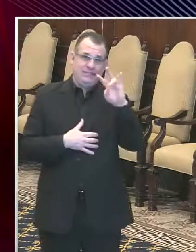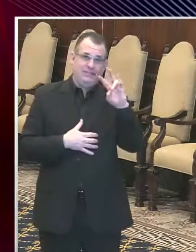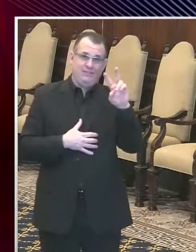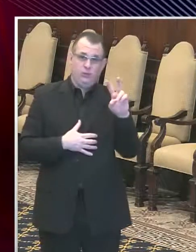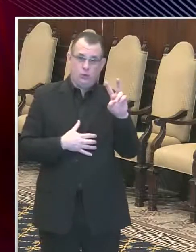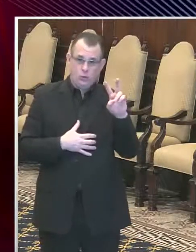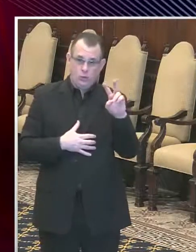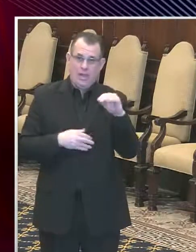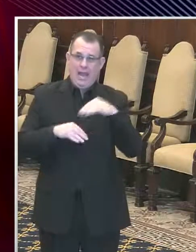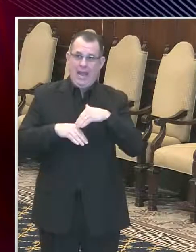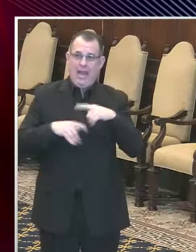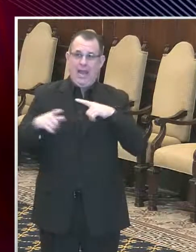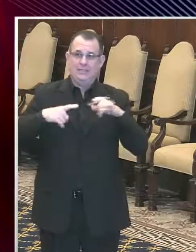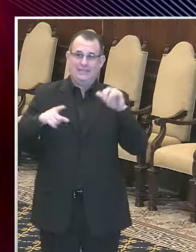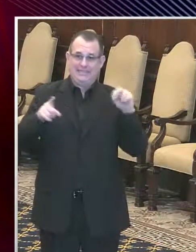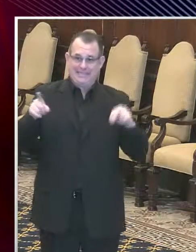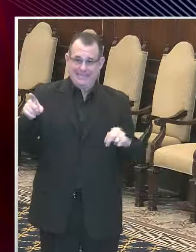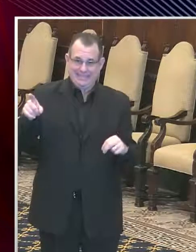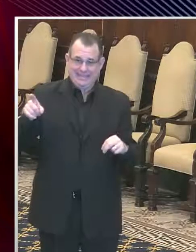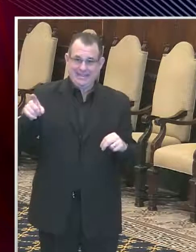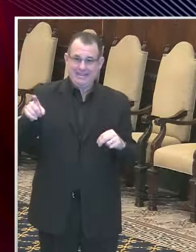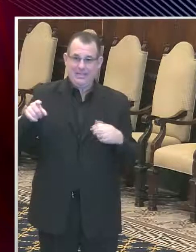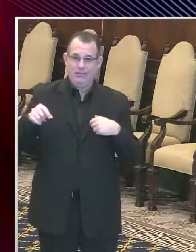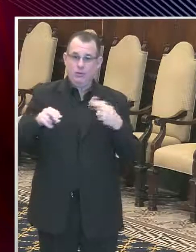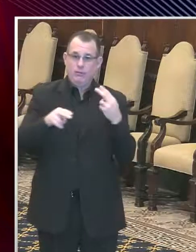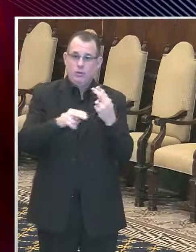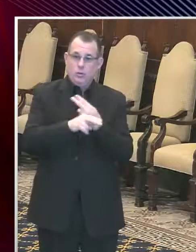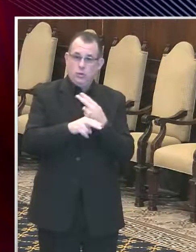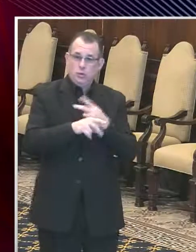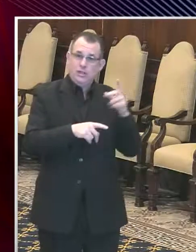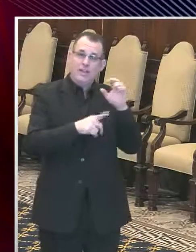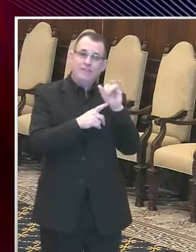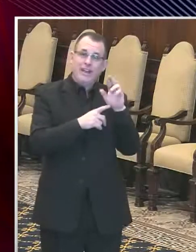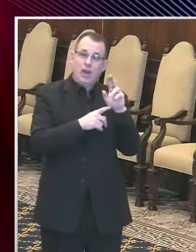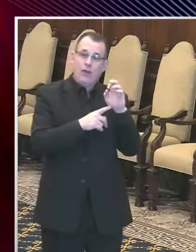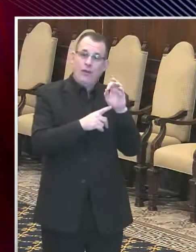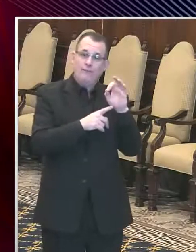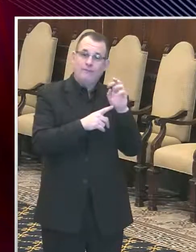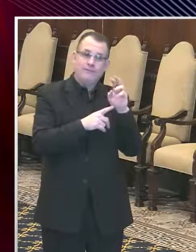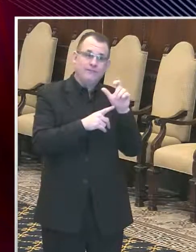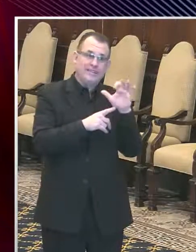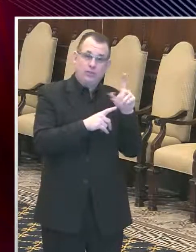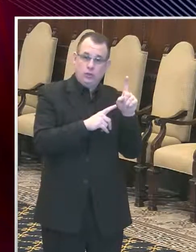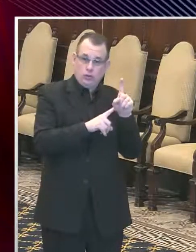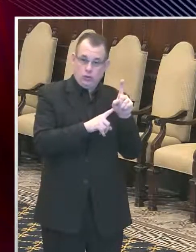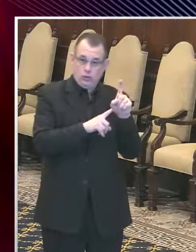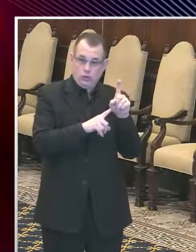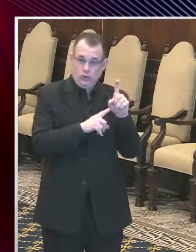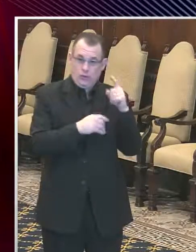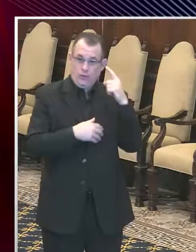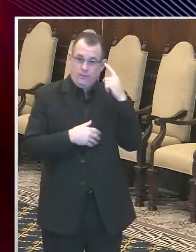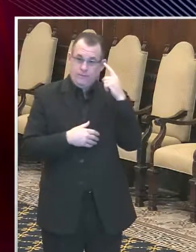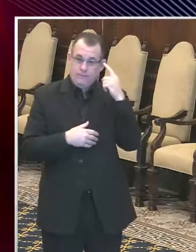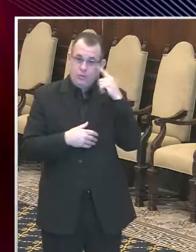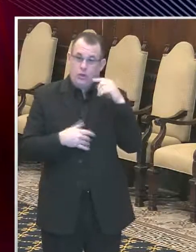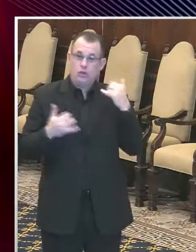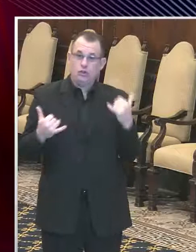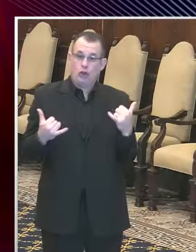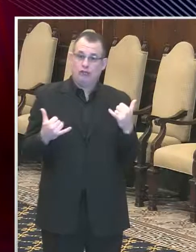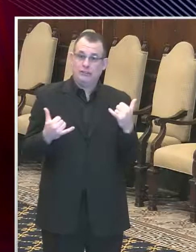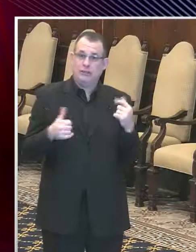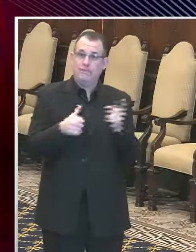Inn. We have used the Fairfield for a handful of first responders, but currently that is